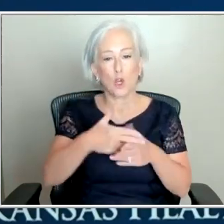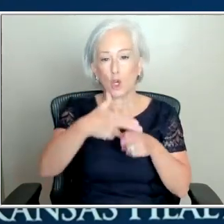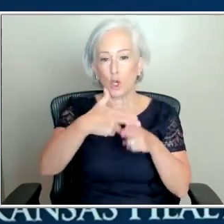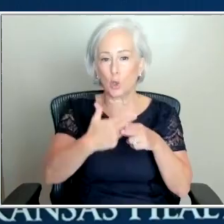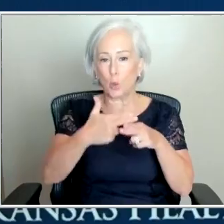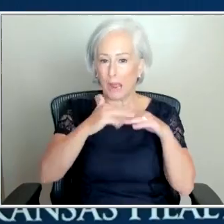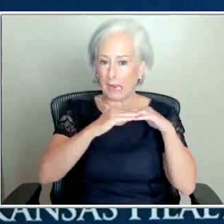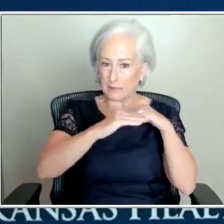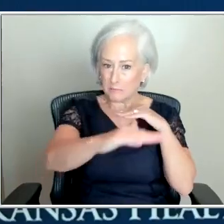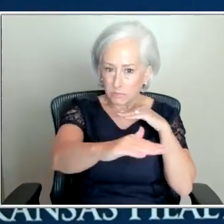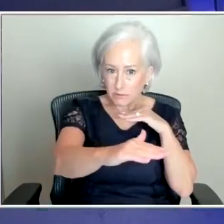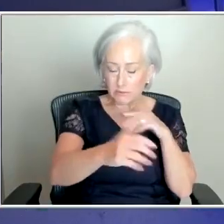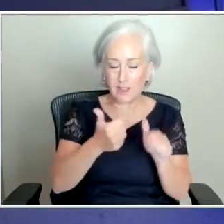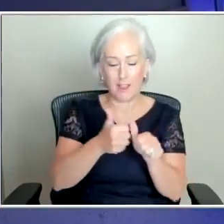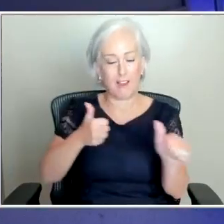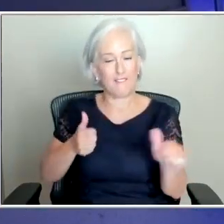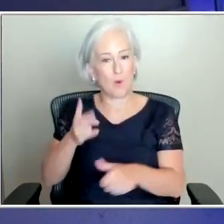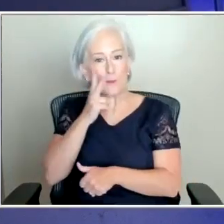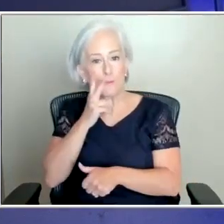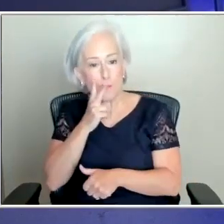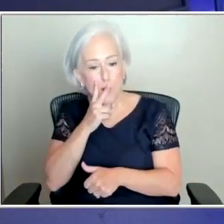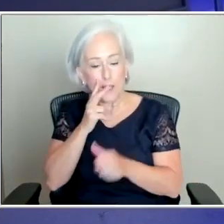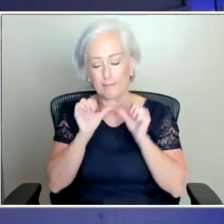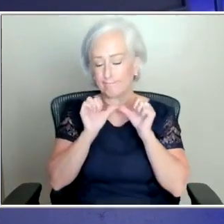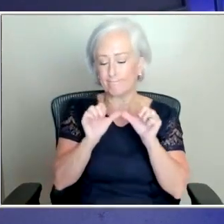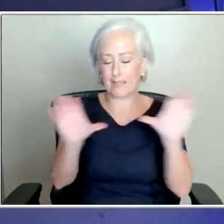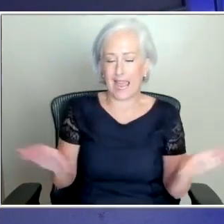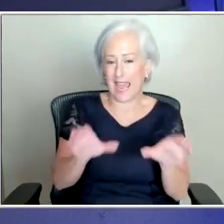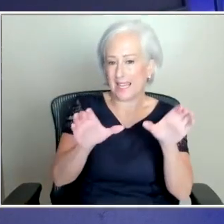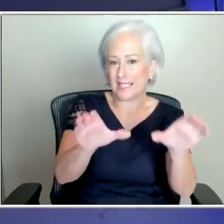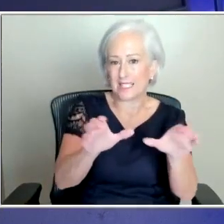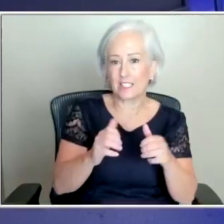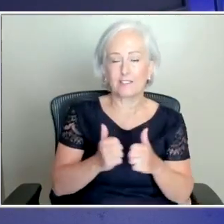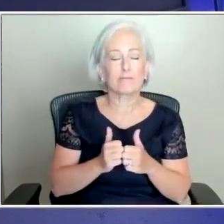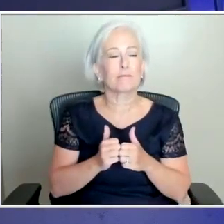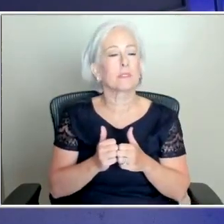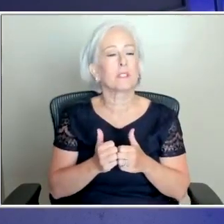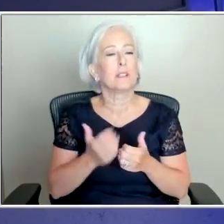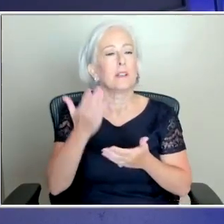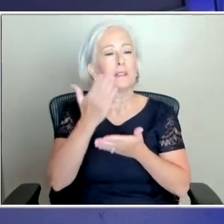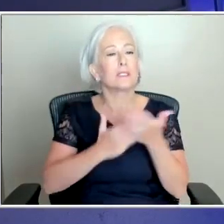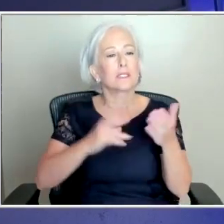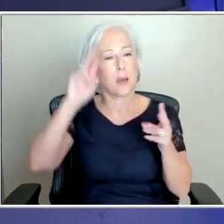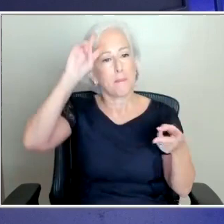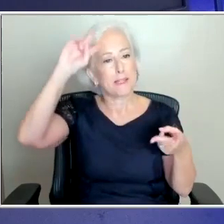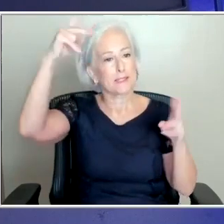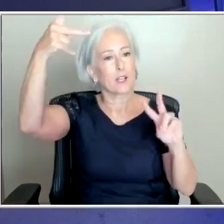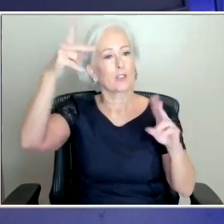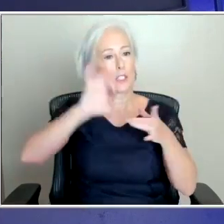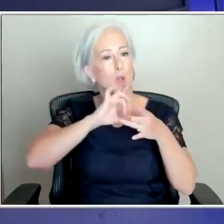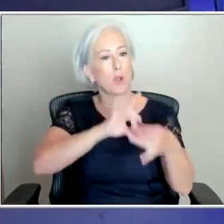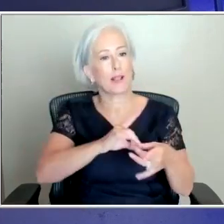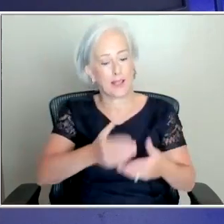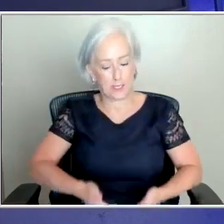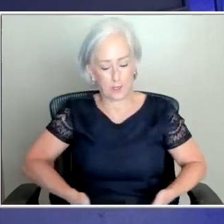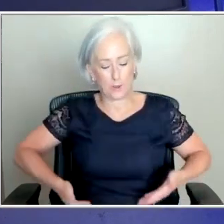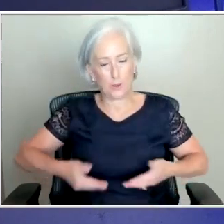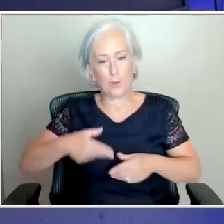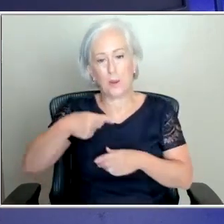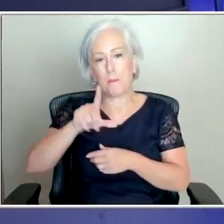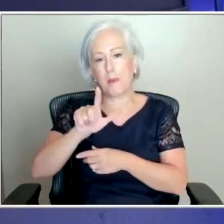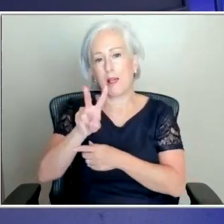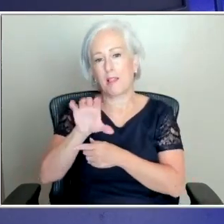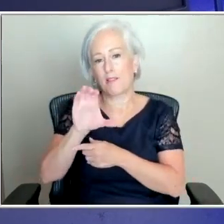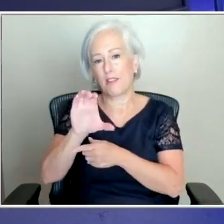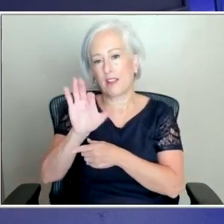smoking. Okay, good stuff. What's some of the misconceptions that you hear when it comes to pelvic floor? What are some of the